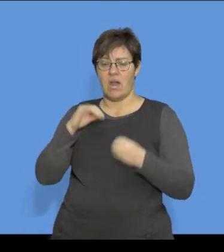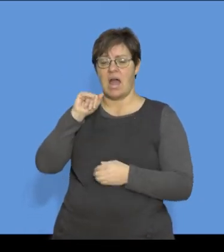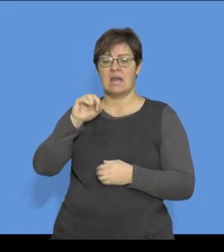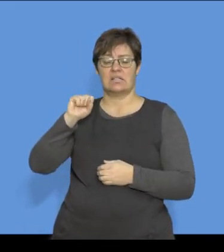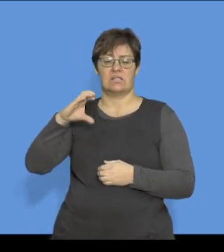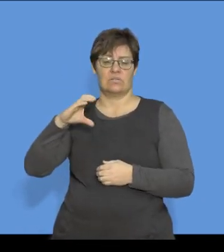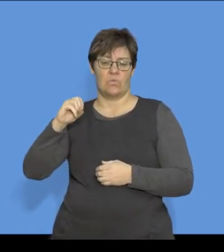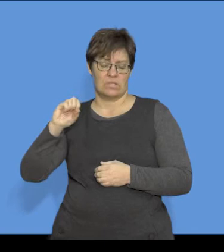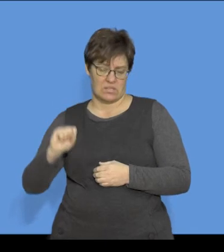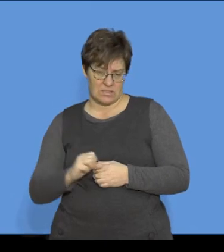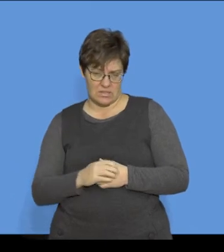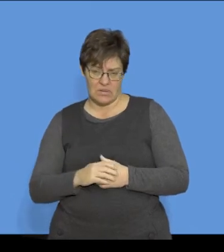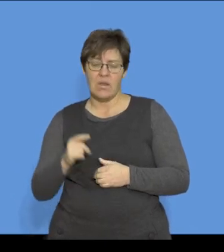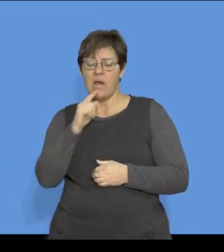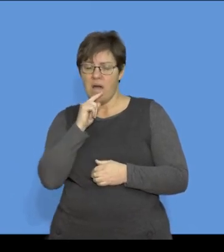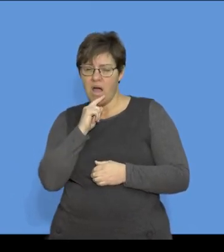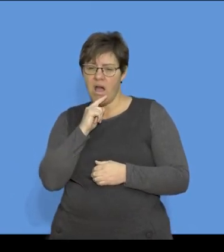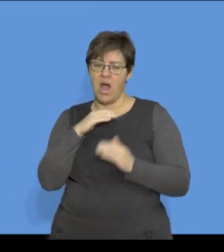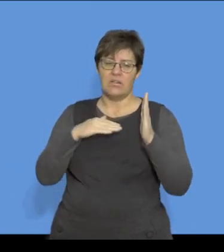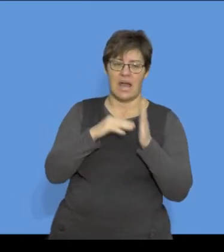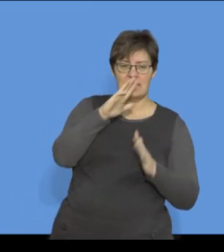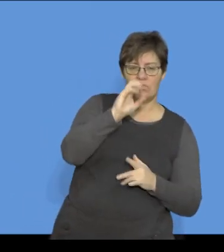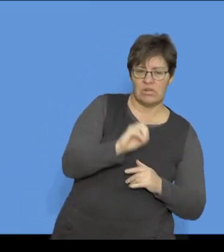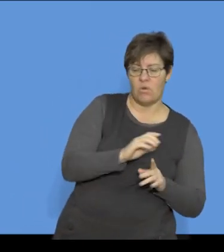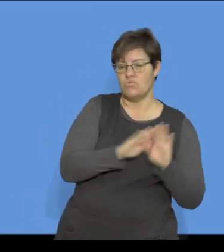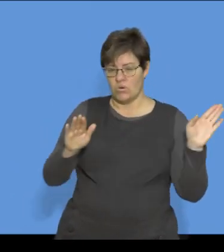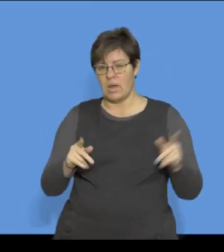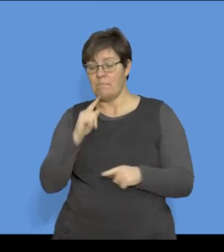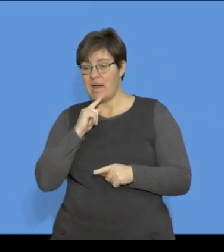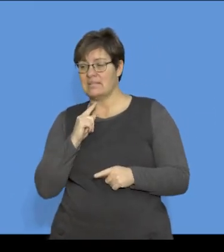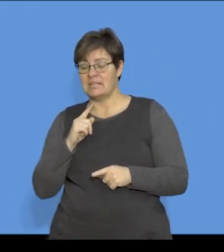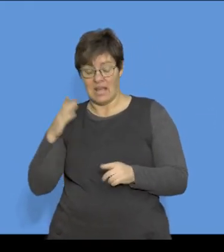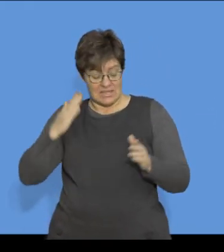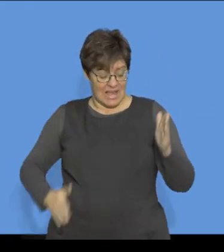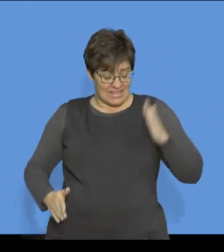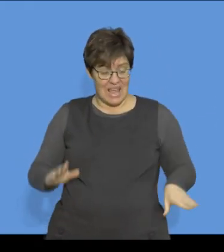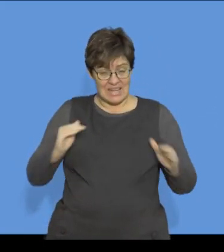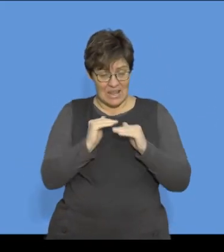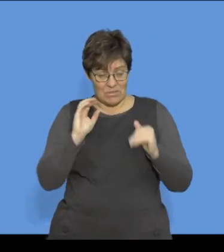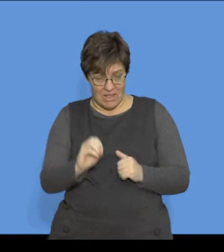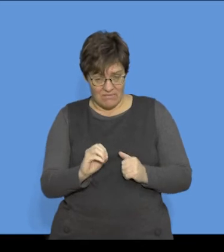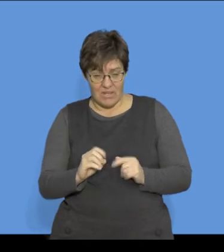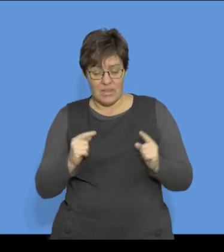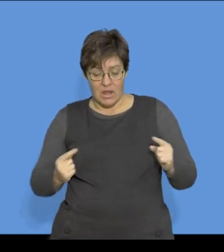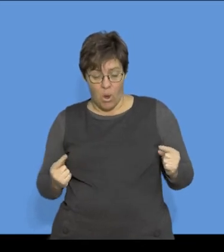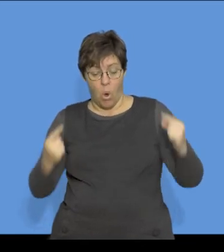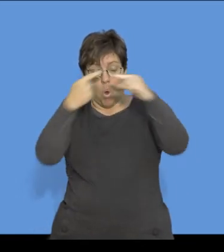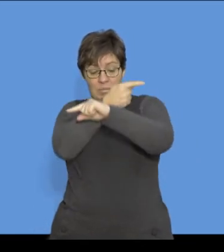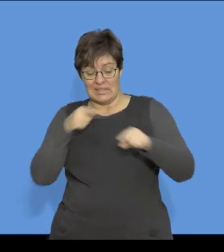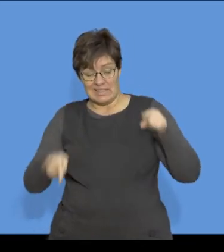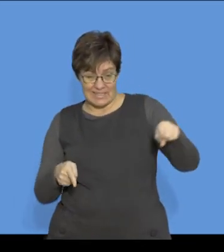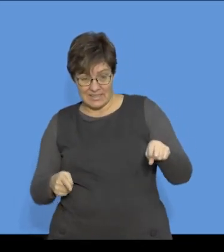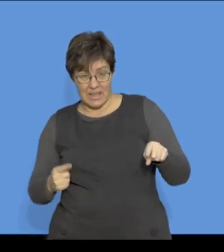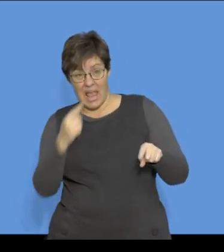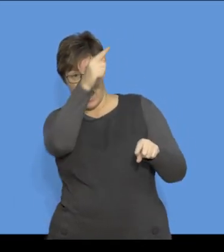doesn't matter whether it's right angled or not, as long as it's isosceles. Then the angles opposite those equal sides will definitely